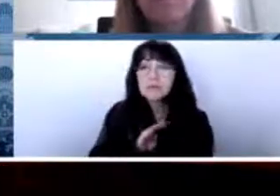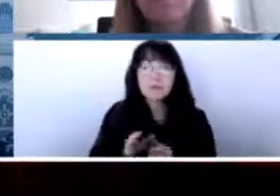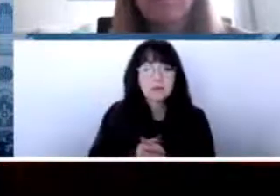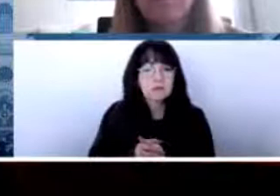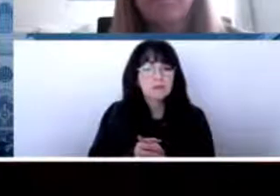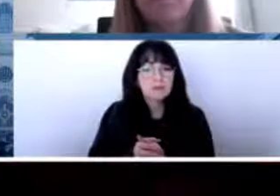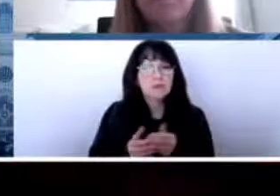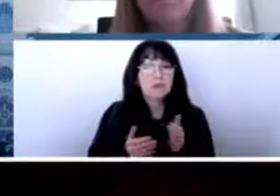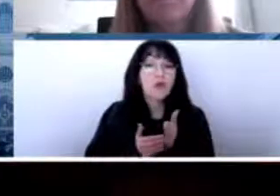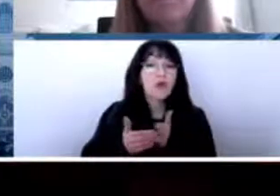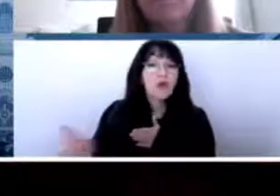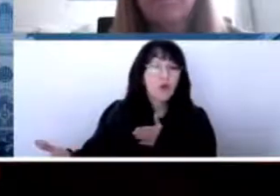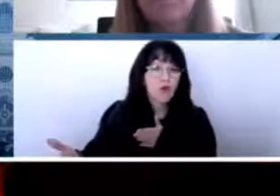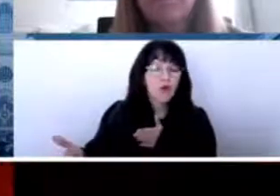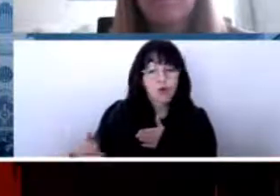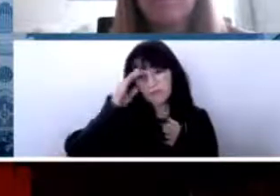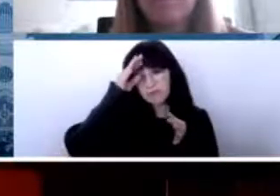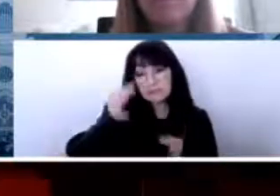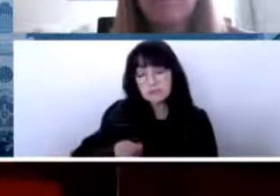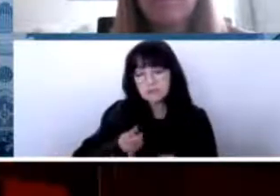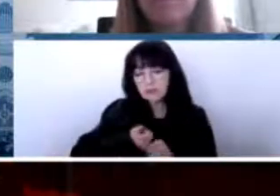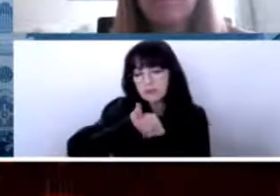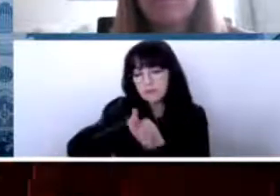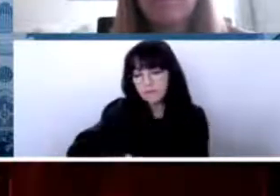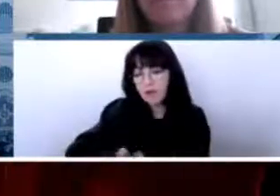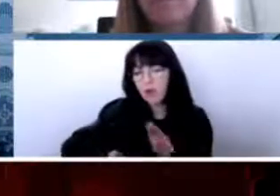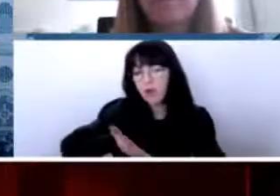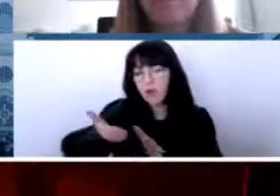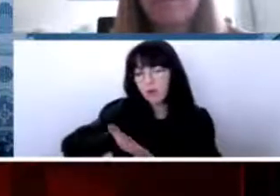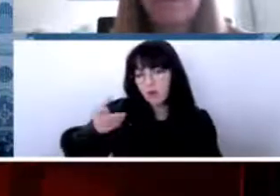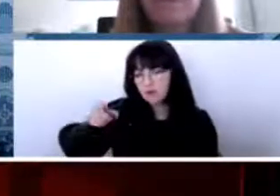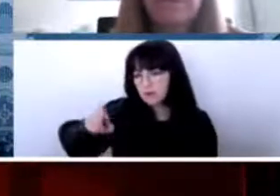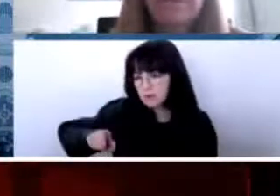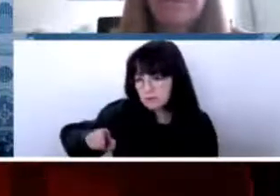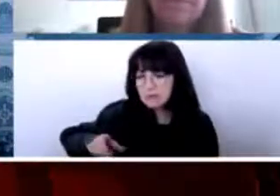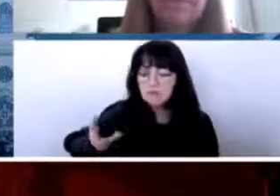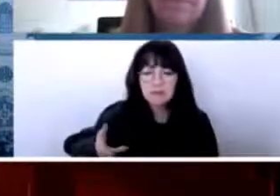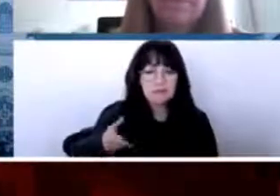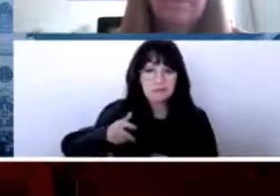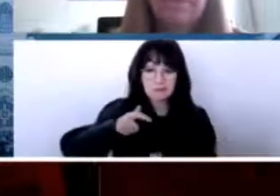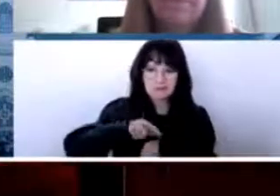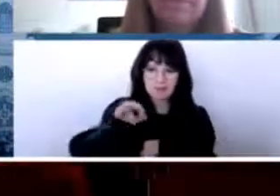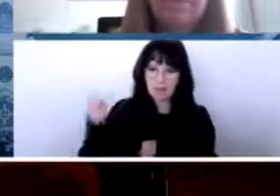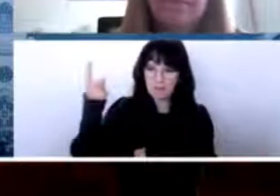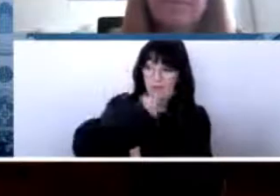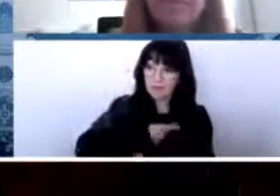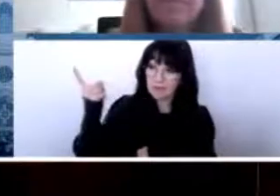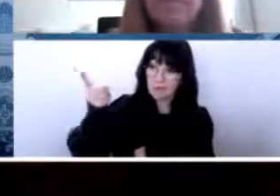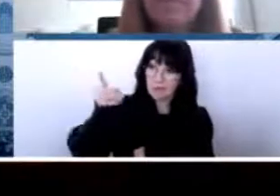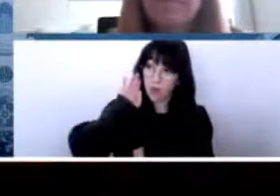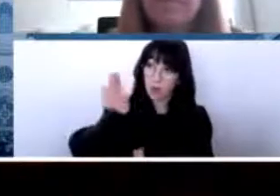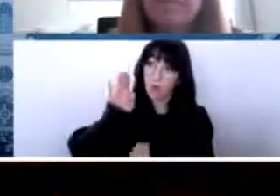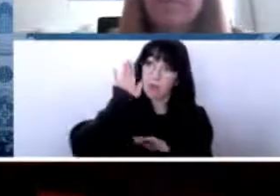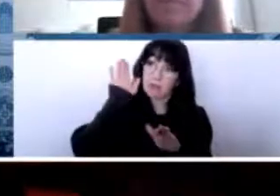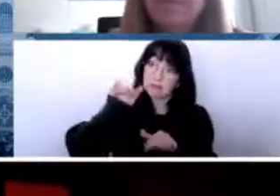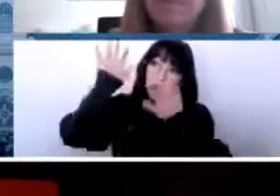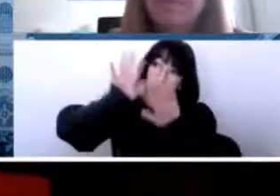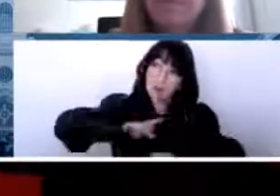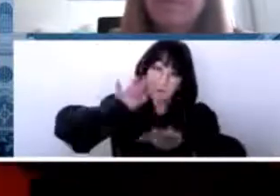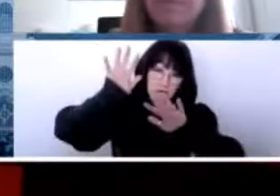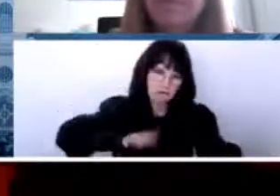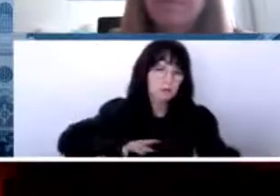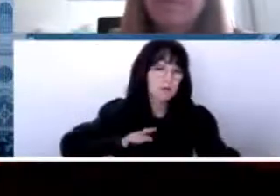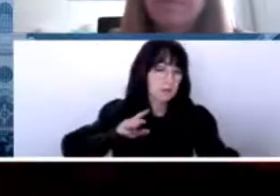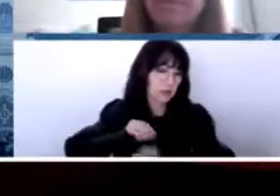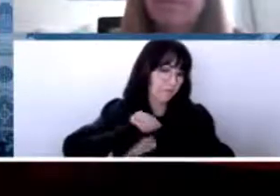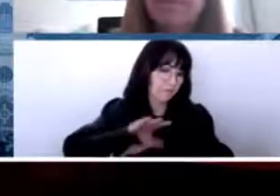most often those decisions are based on operational needs, time of day that the storm might come, and transportation needs.